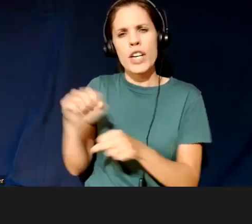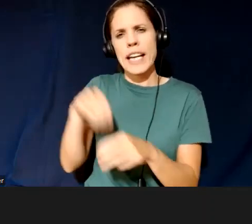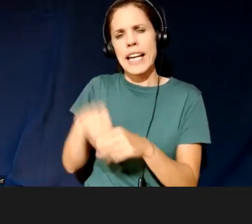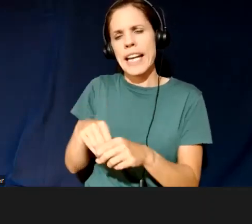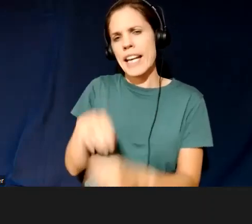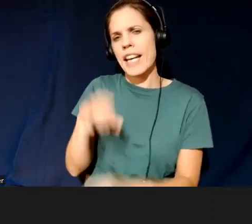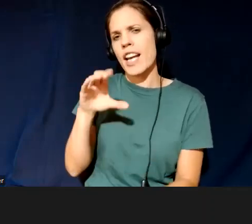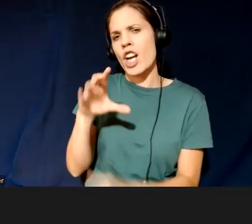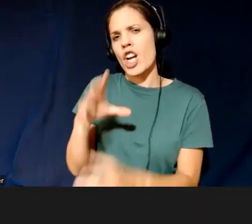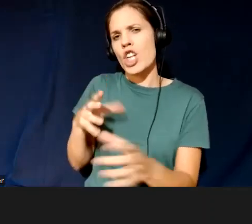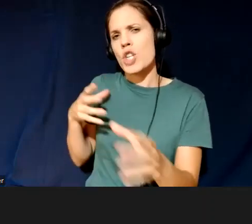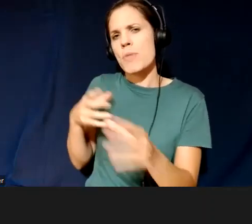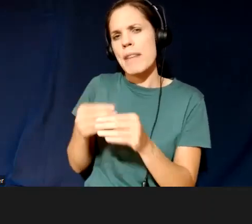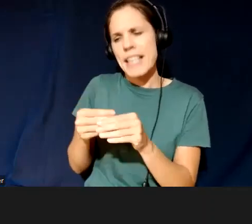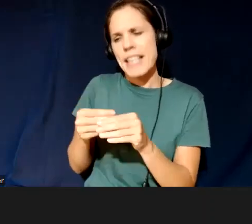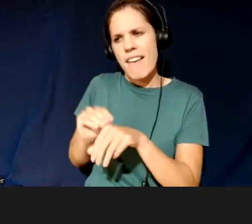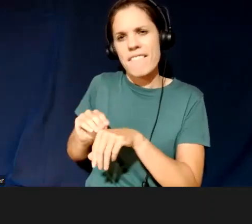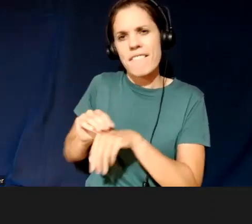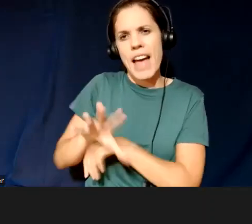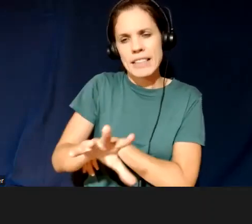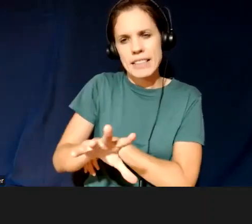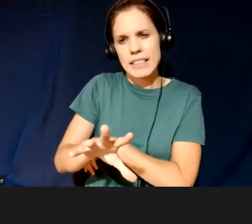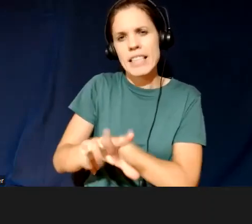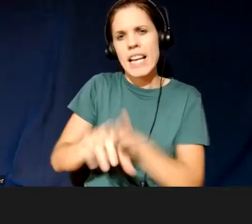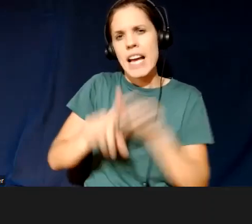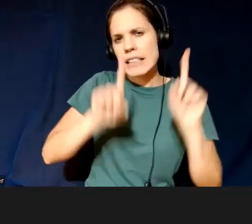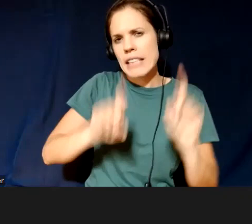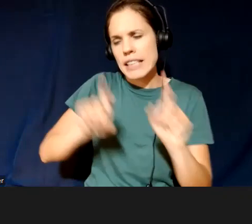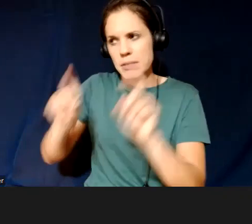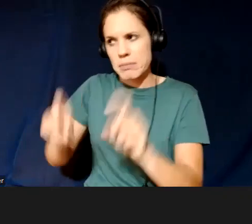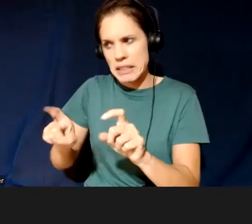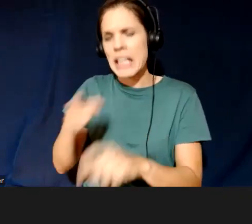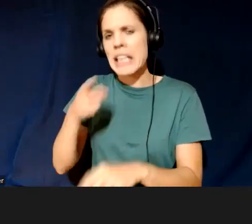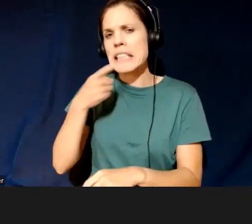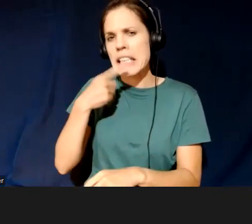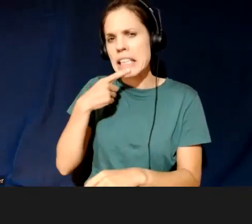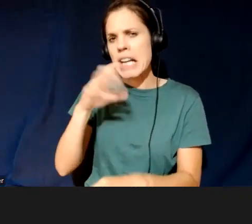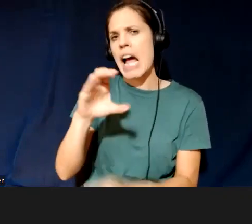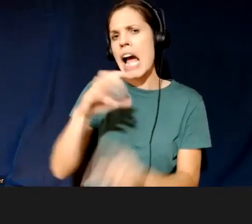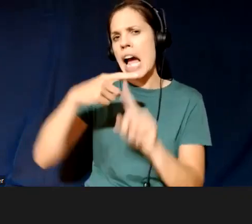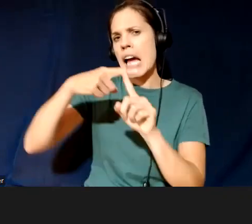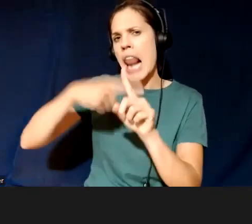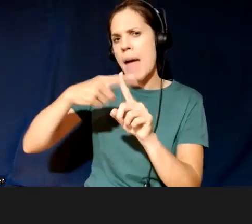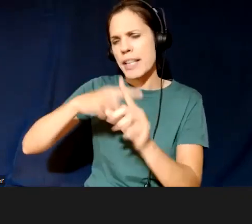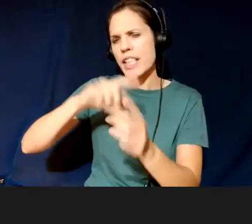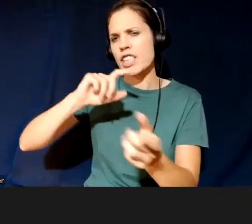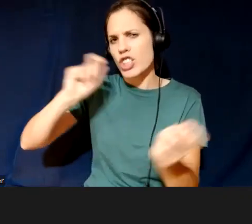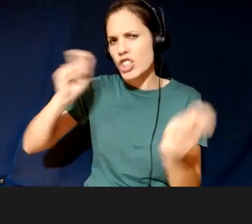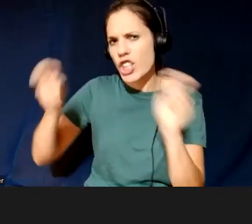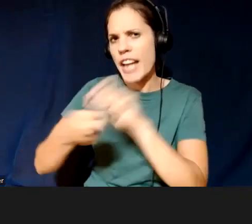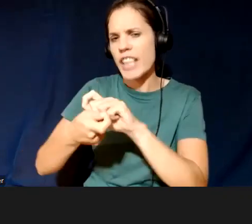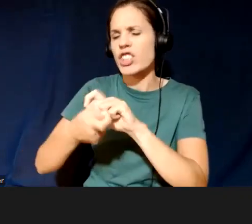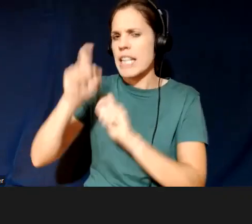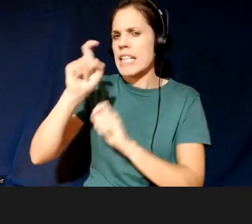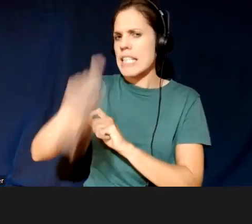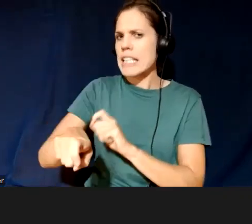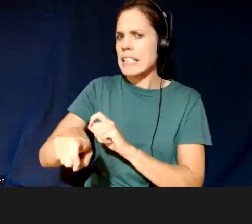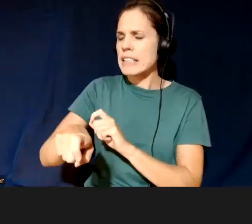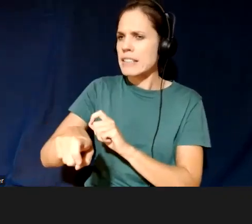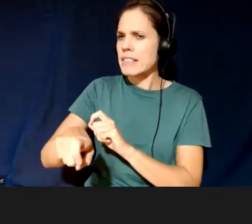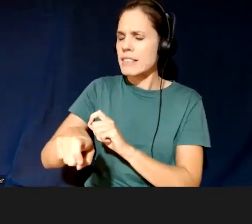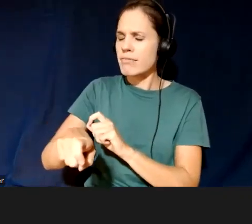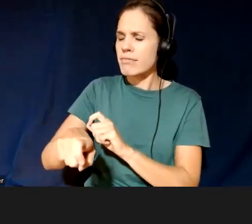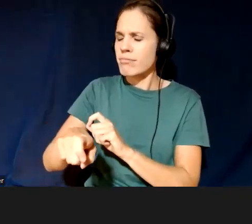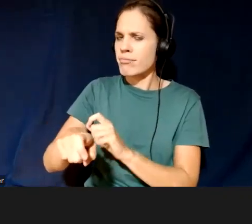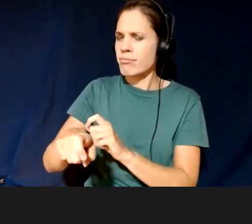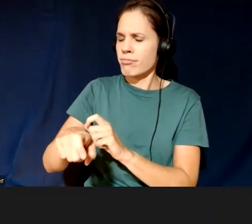assessments where climate change needs to be included. And again, we have lots of our refuges that are looking at these, and I'm sure